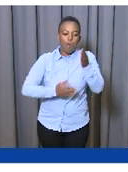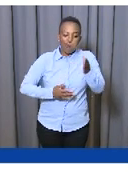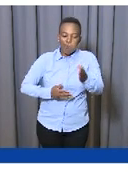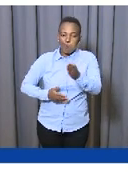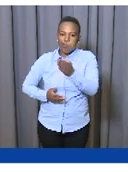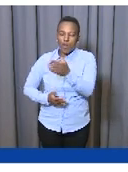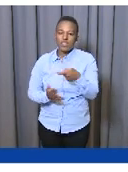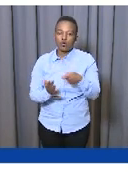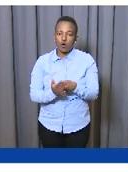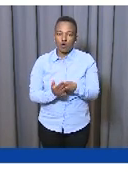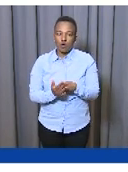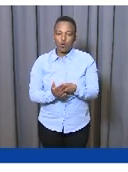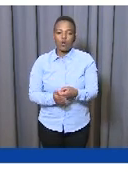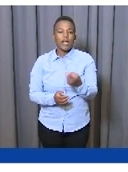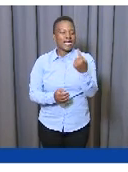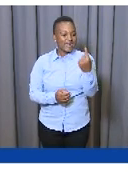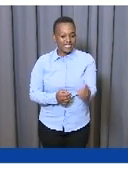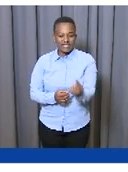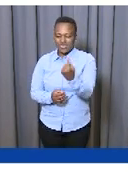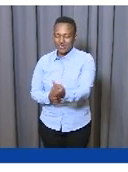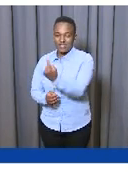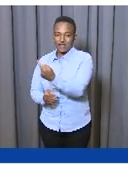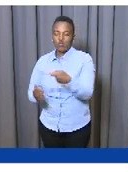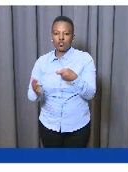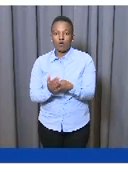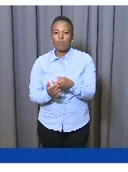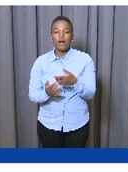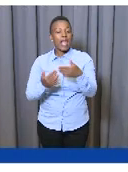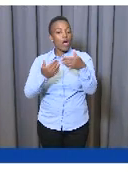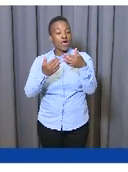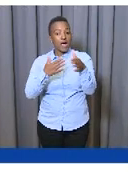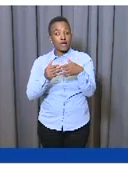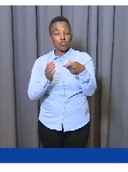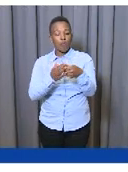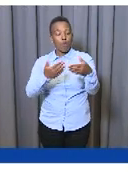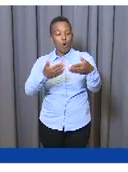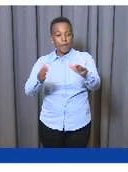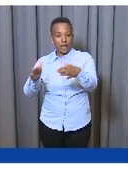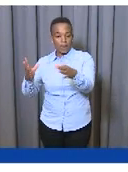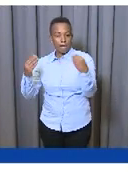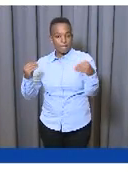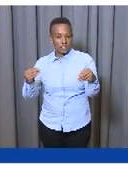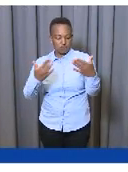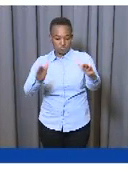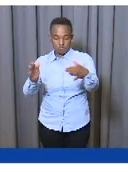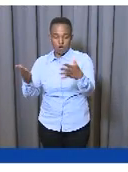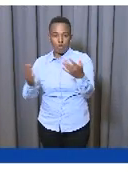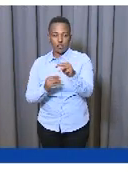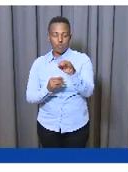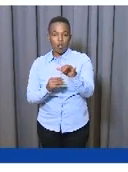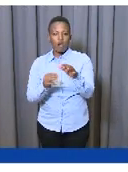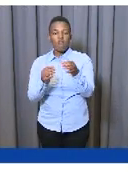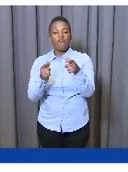in that mall. Every shop without exception which is open. Every business that's open in line with level